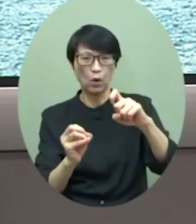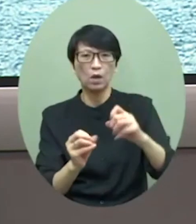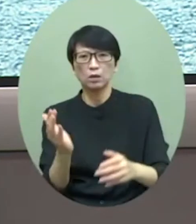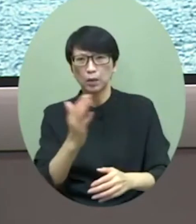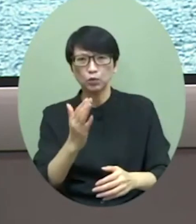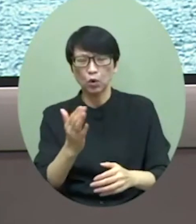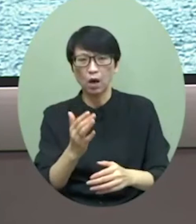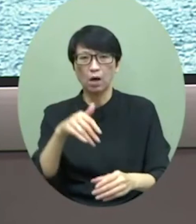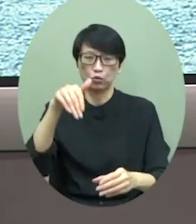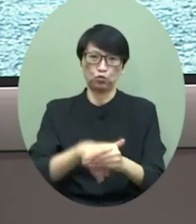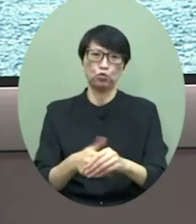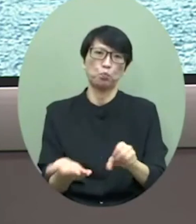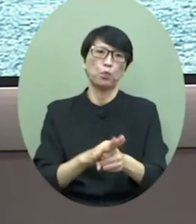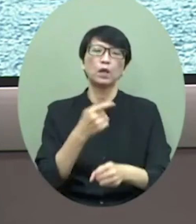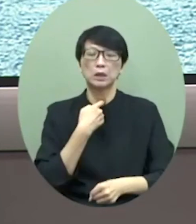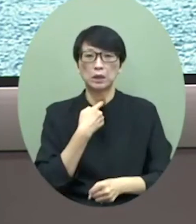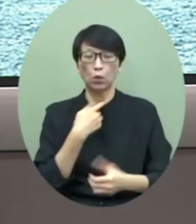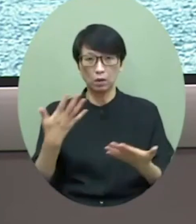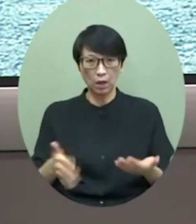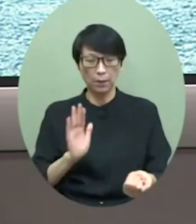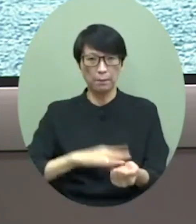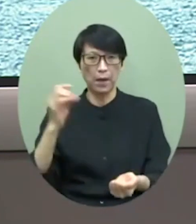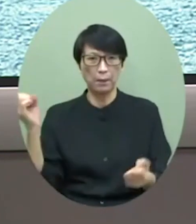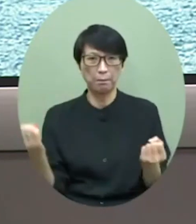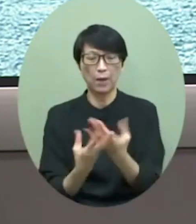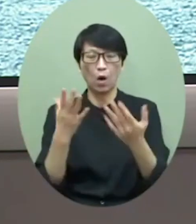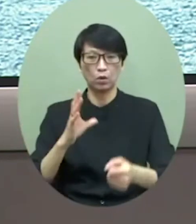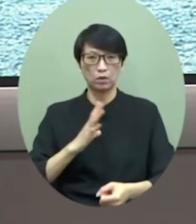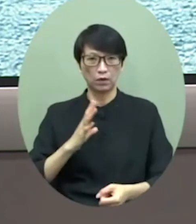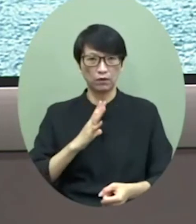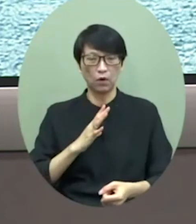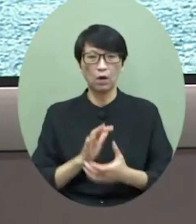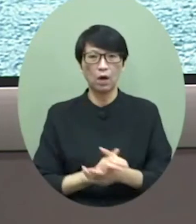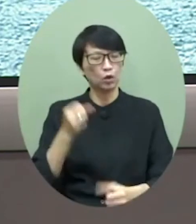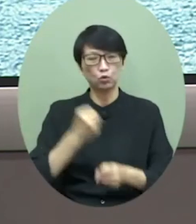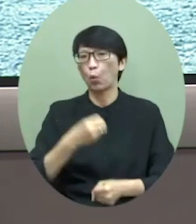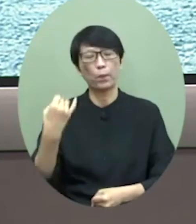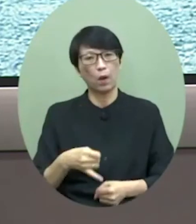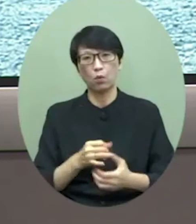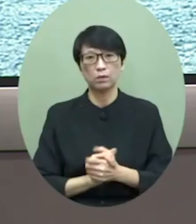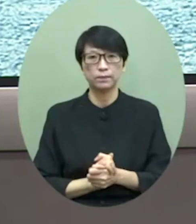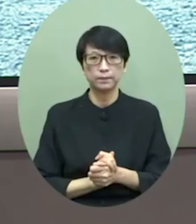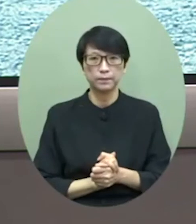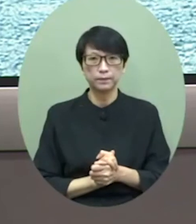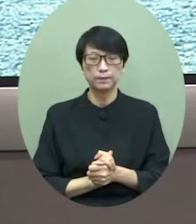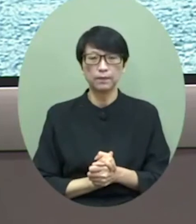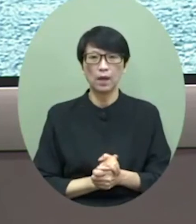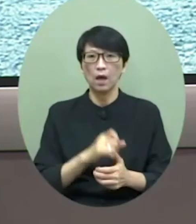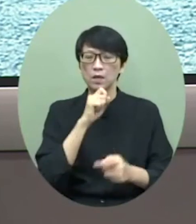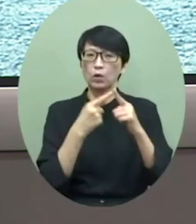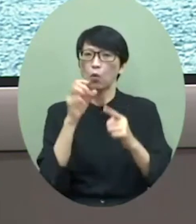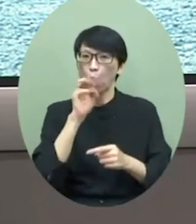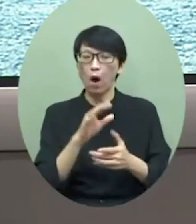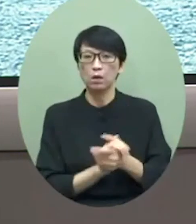14 days. That means if we do not hold the election on the 6th of September, we must do so by the 20th of September. And it seems